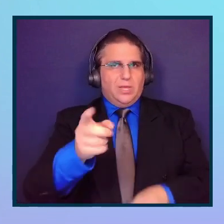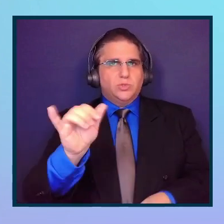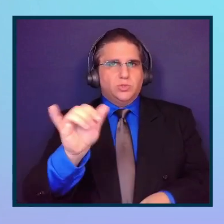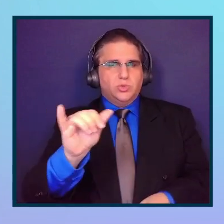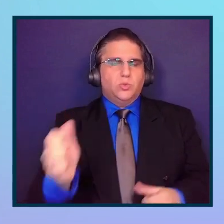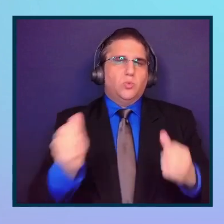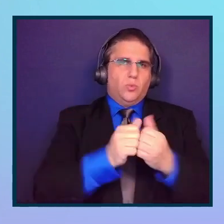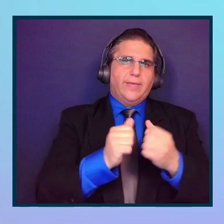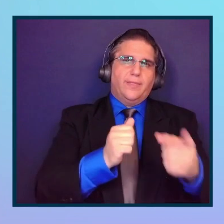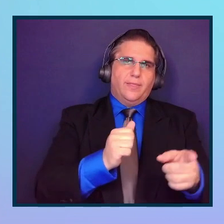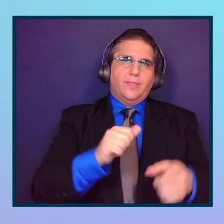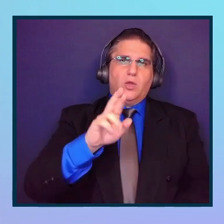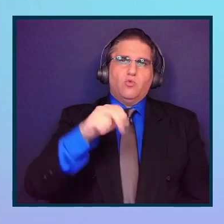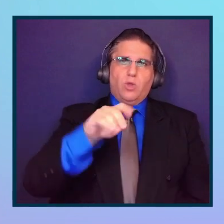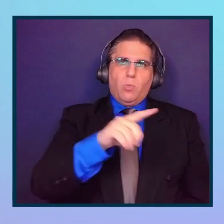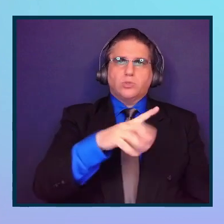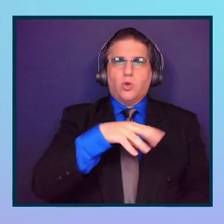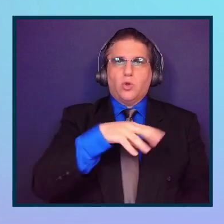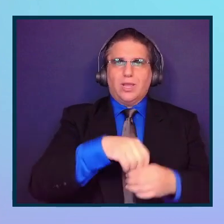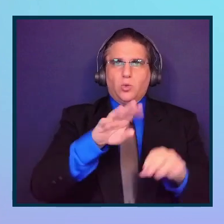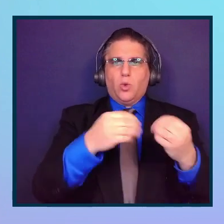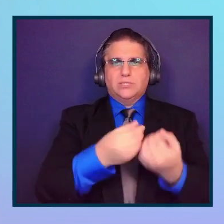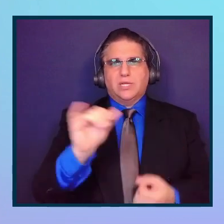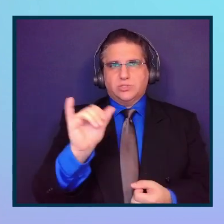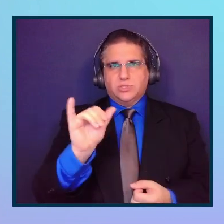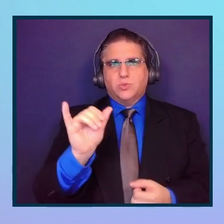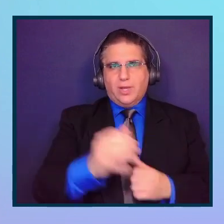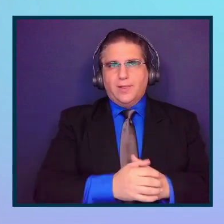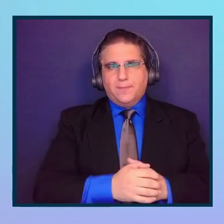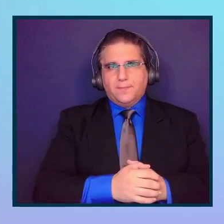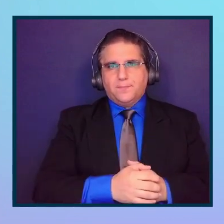with repos that are within the organization as well.